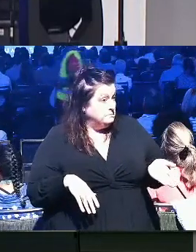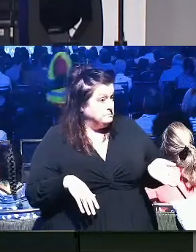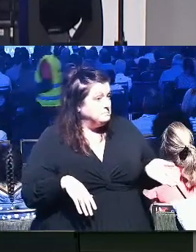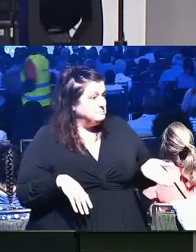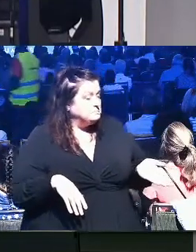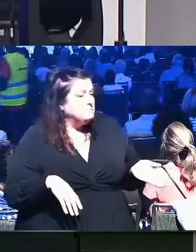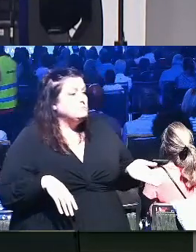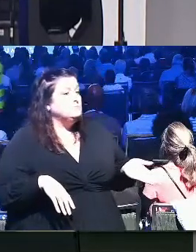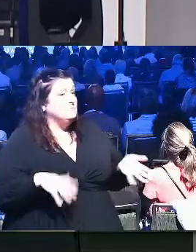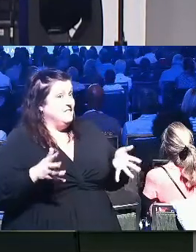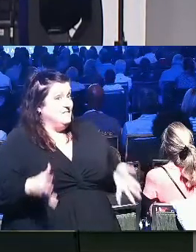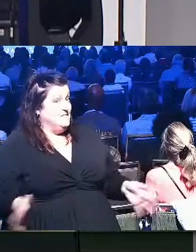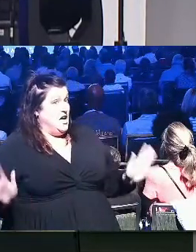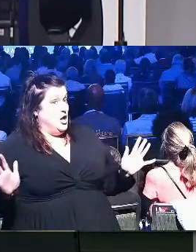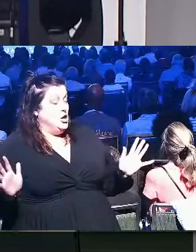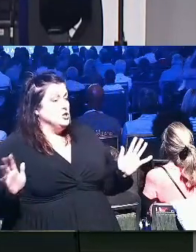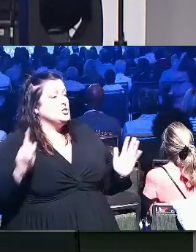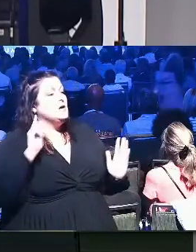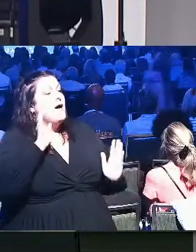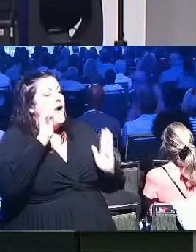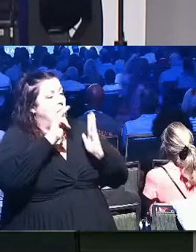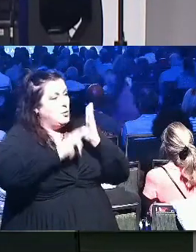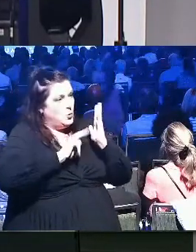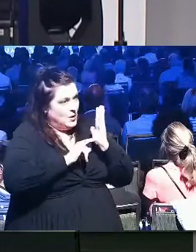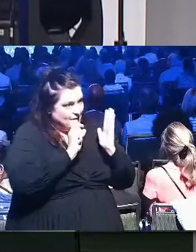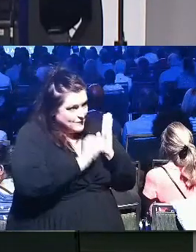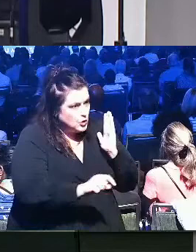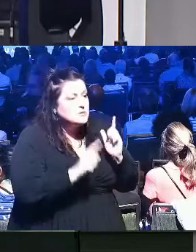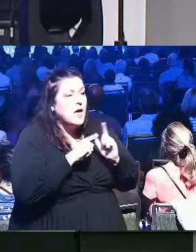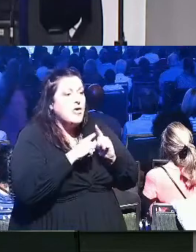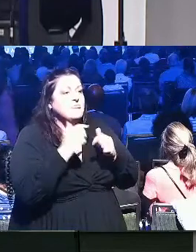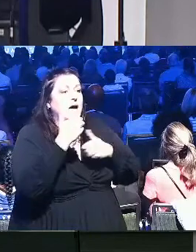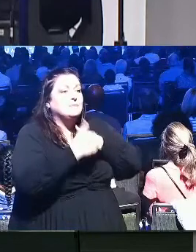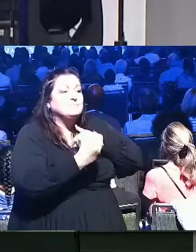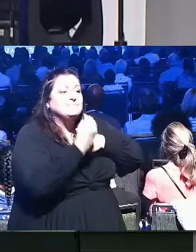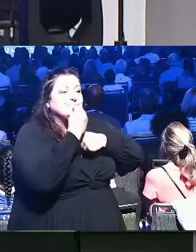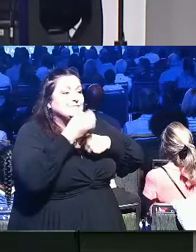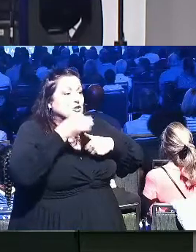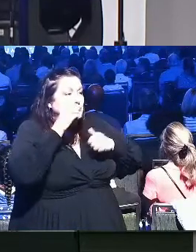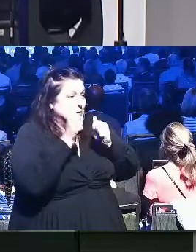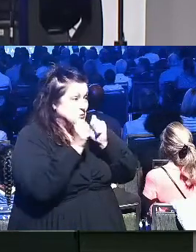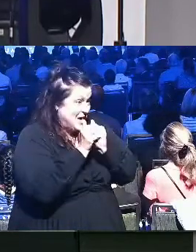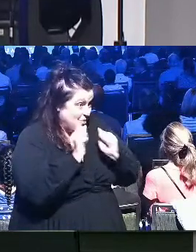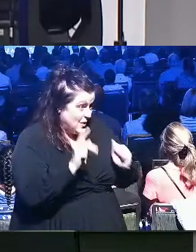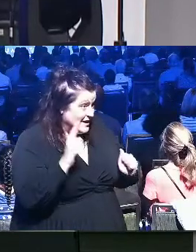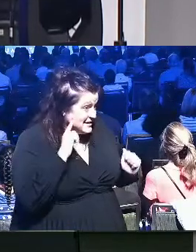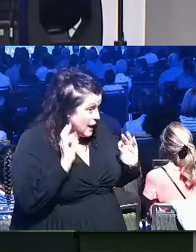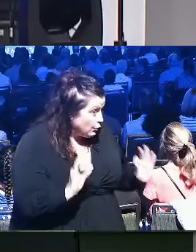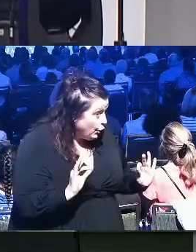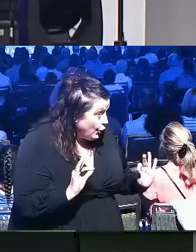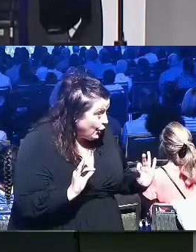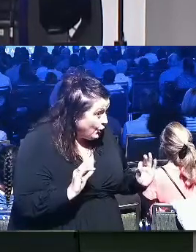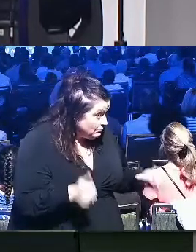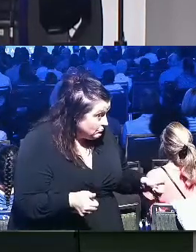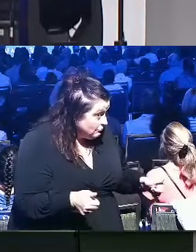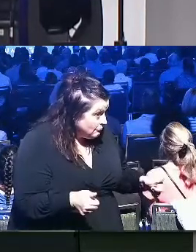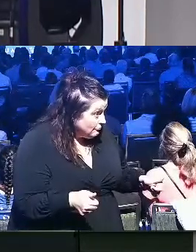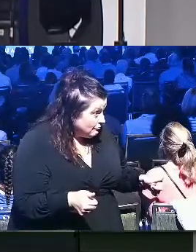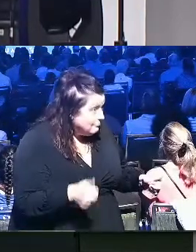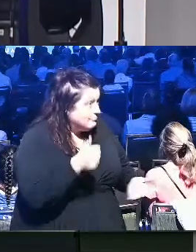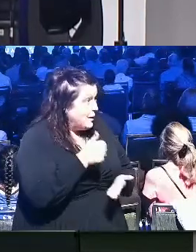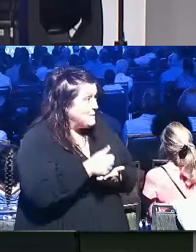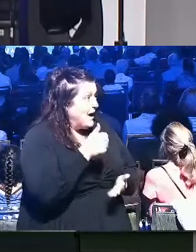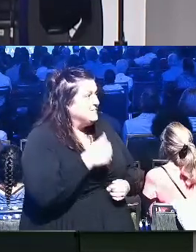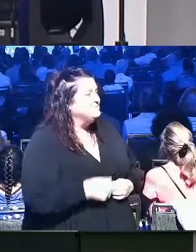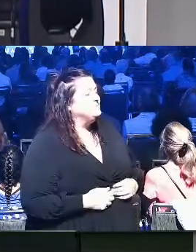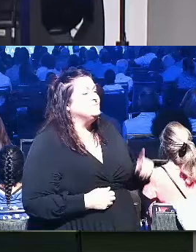And then we'll come back, and I'll read a verse, and we'll take communion together. Does that sound good? Can we do that?